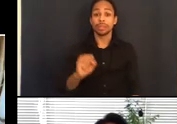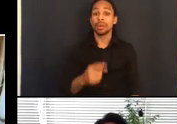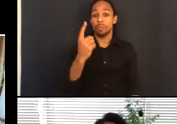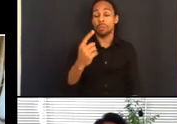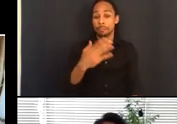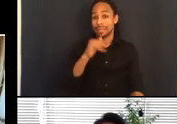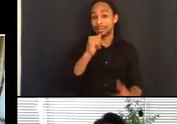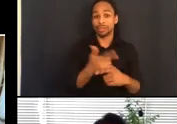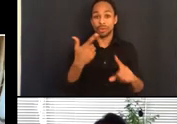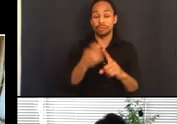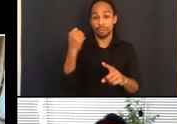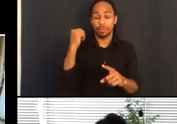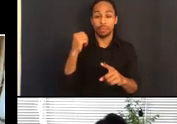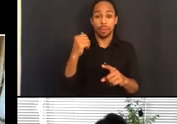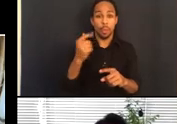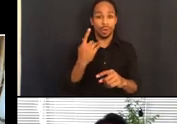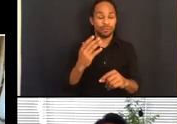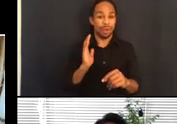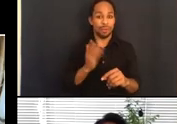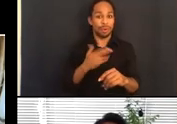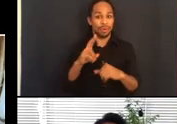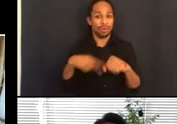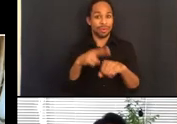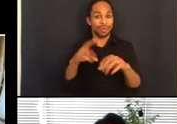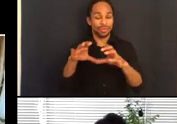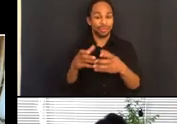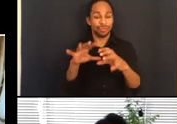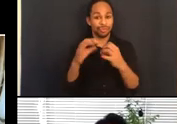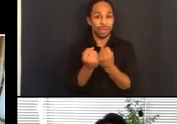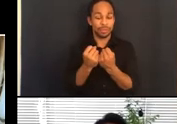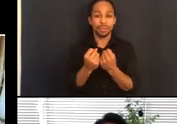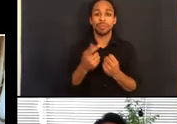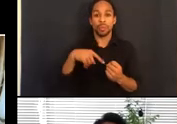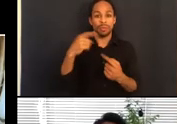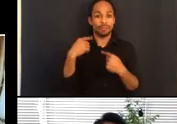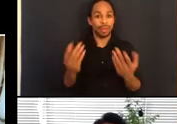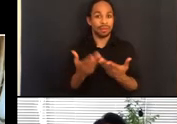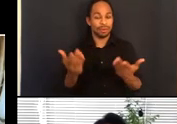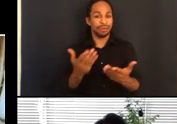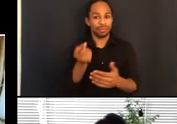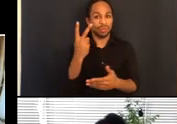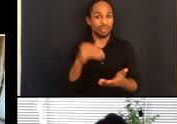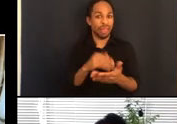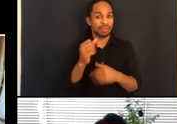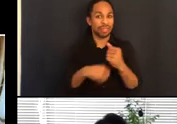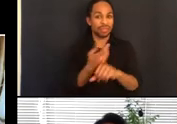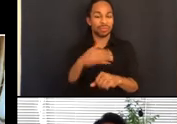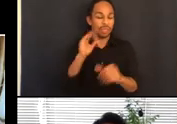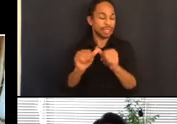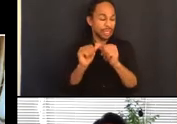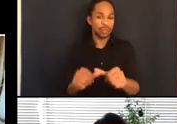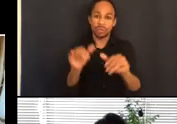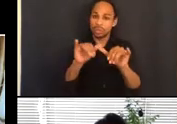Nation shared the other day about Cape Cod. She said, we've been here over 12,000 years and we'll continue to be here despite all of